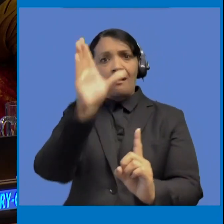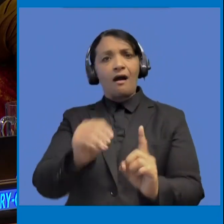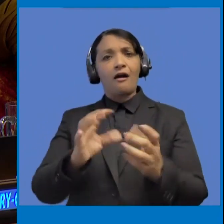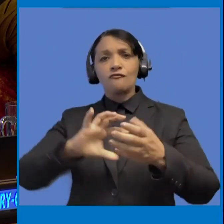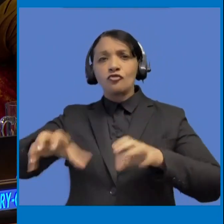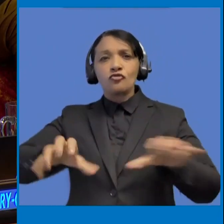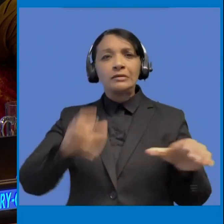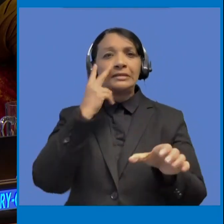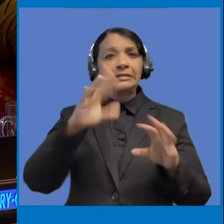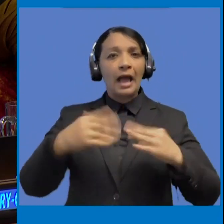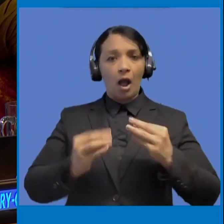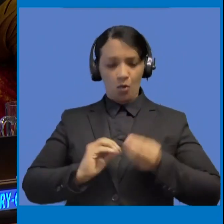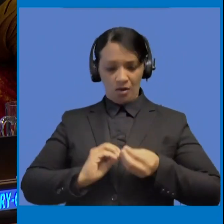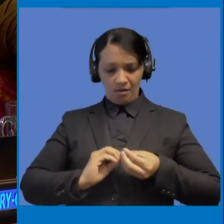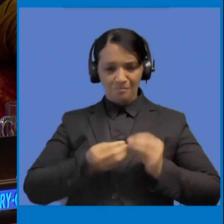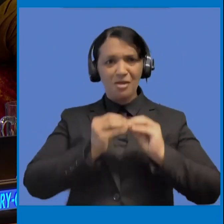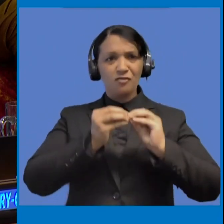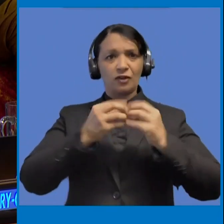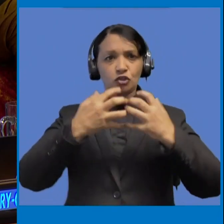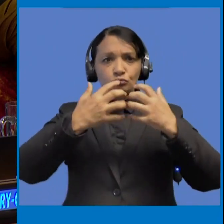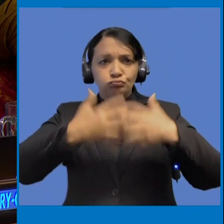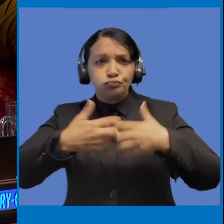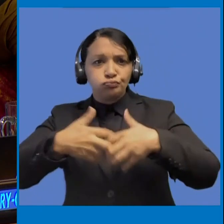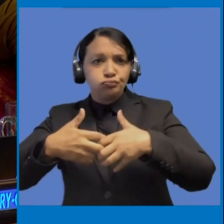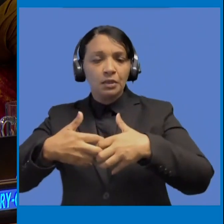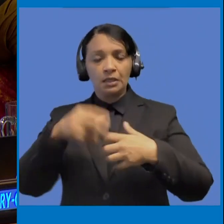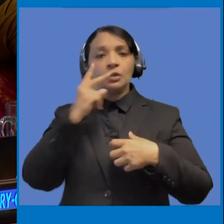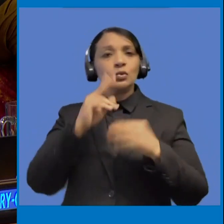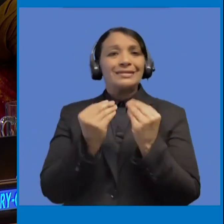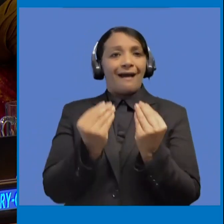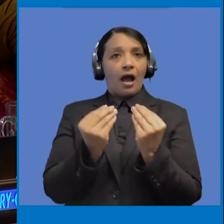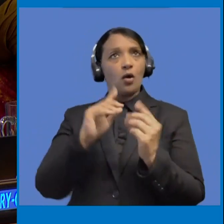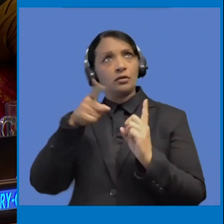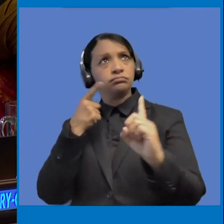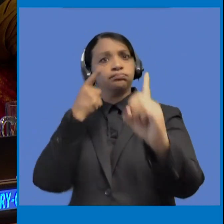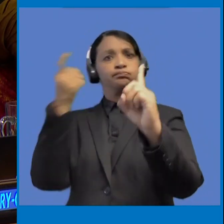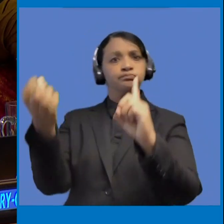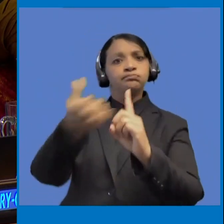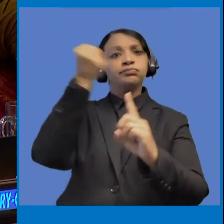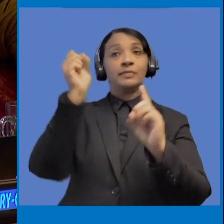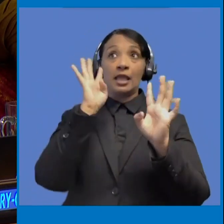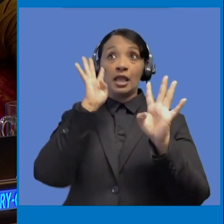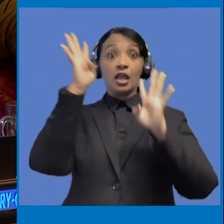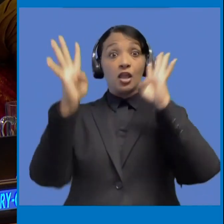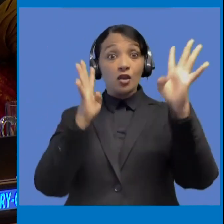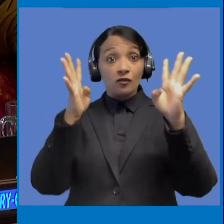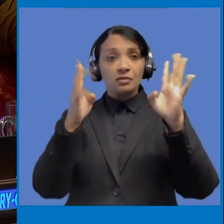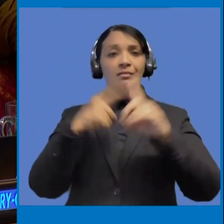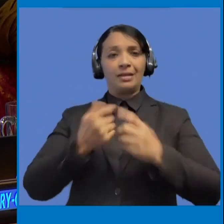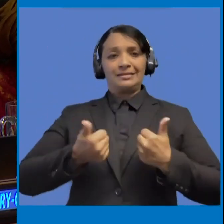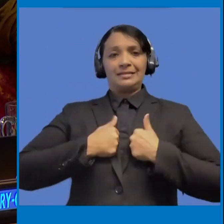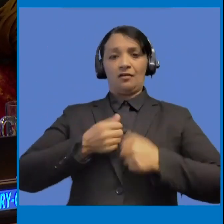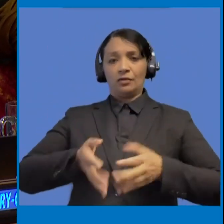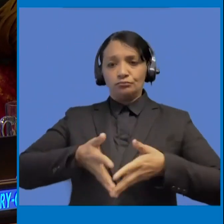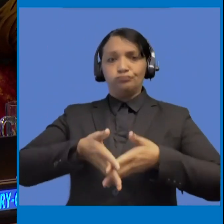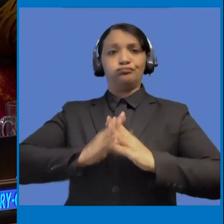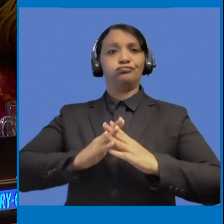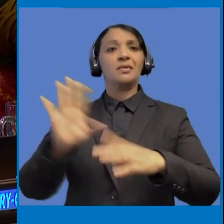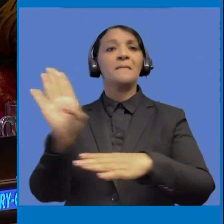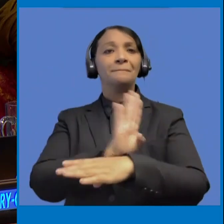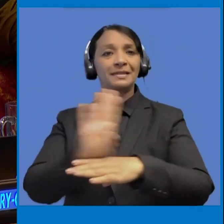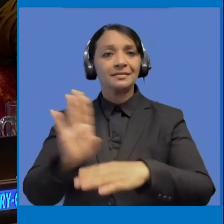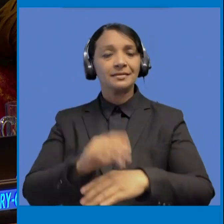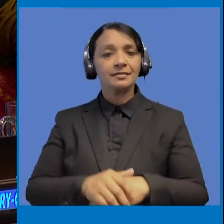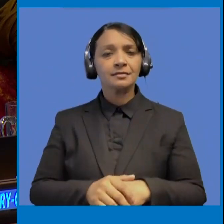manufacturing capacities and harness the full potential of innovation and entrepreneurship. We need to